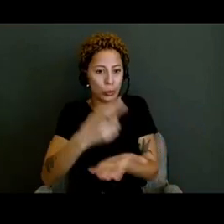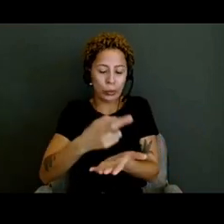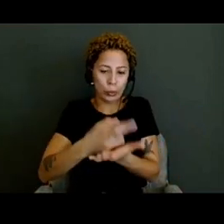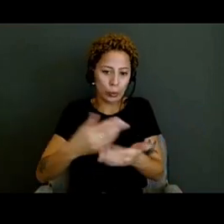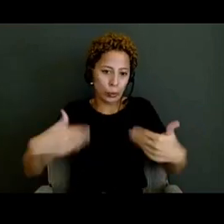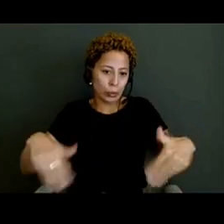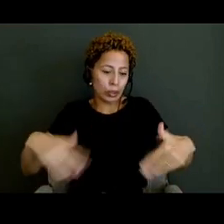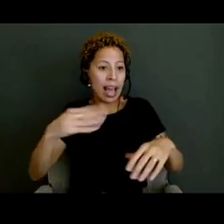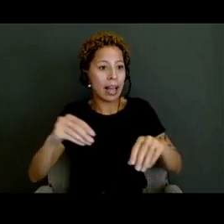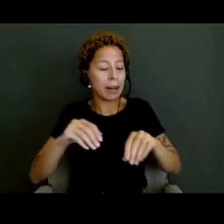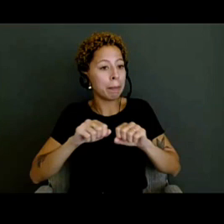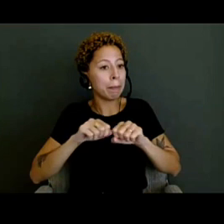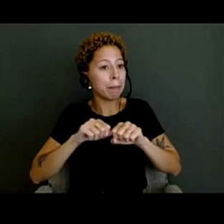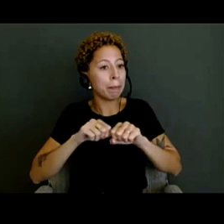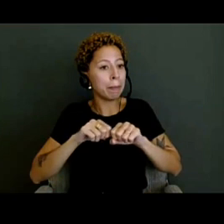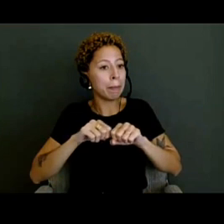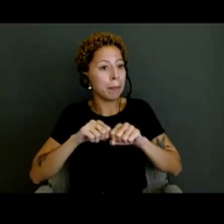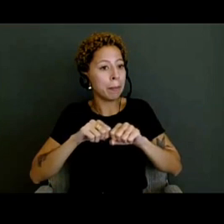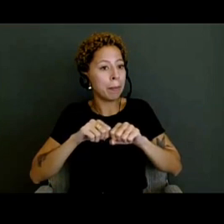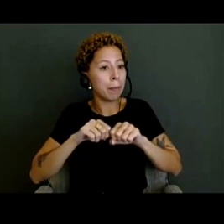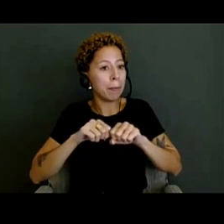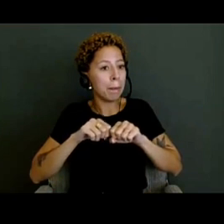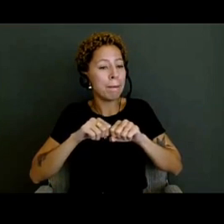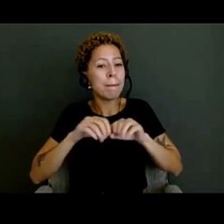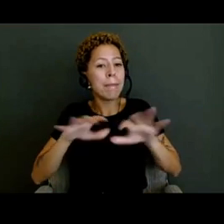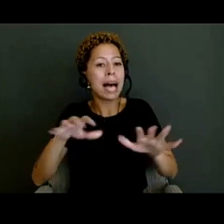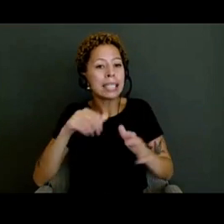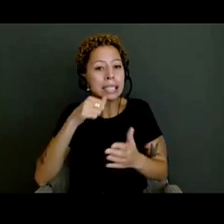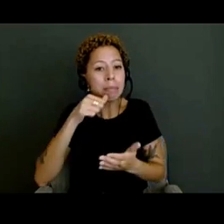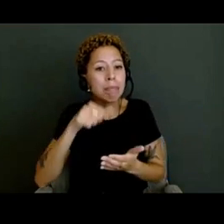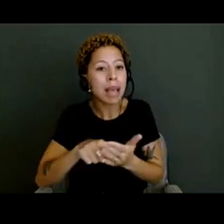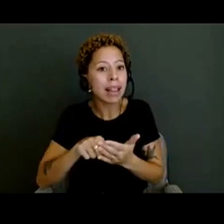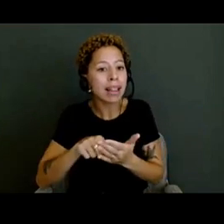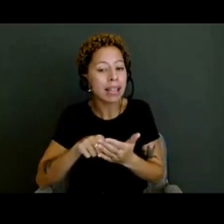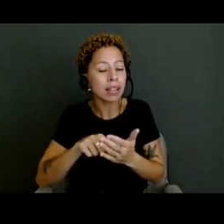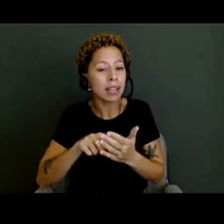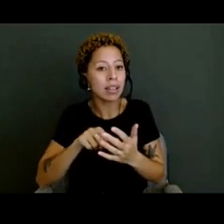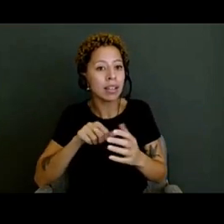mass mailing and how that is different from one-on-one messaging as well. So thank you.